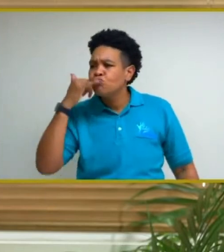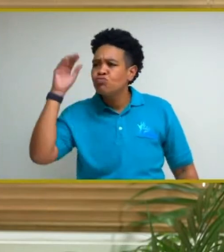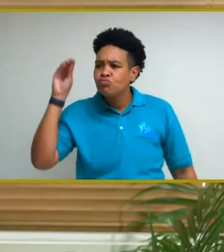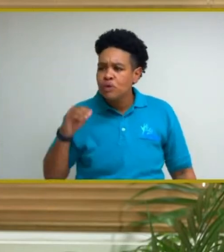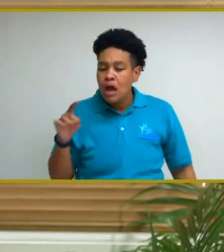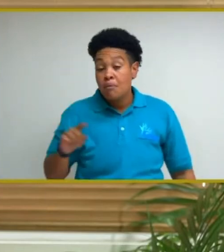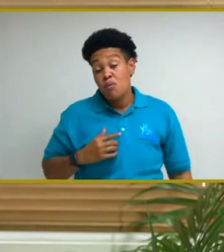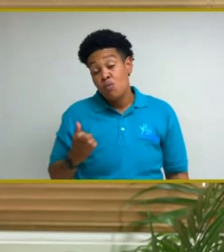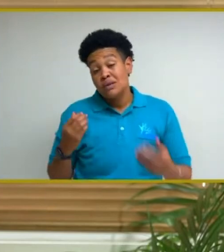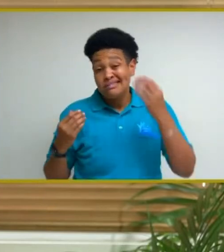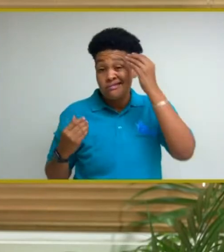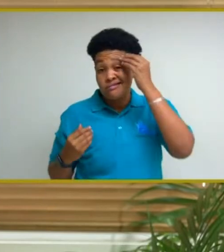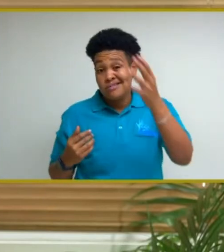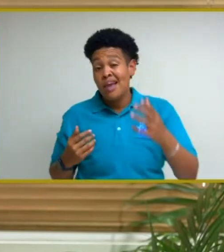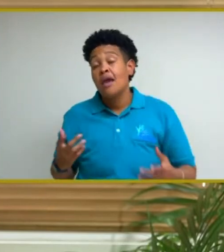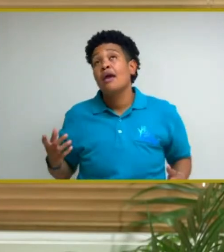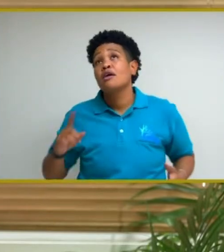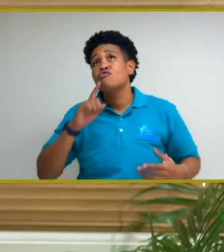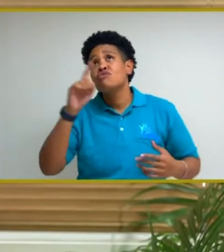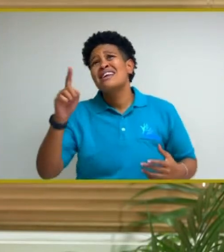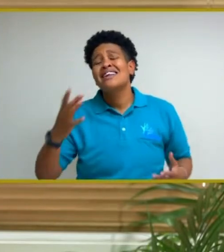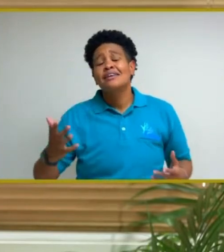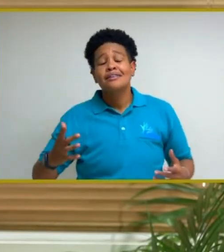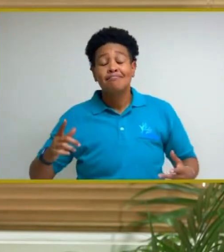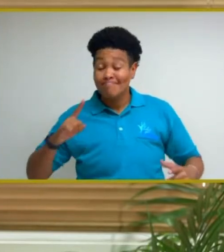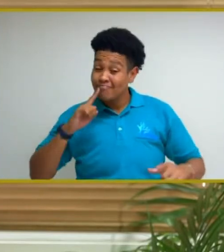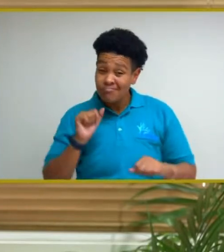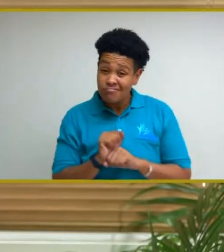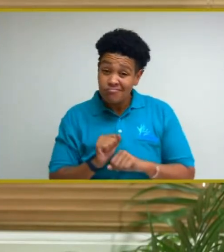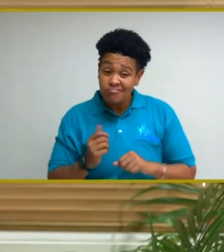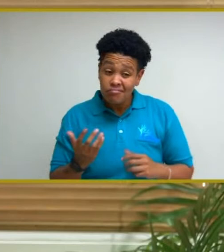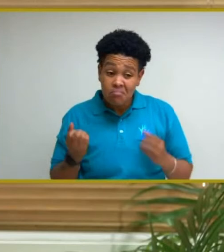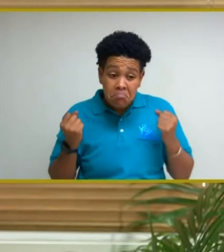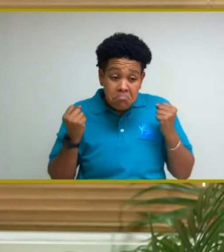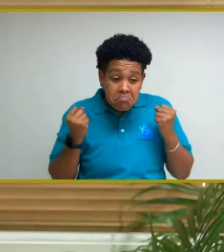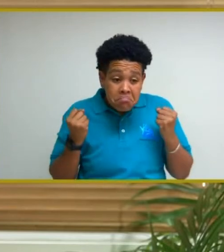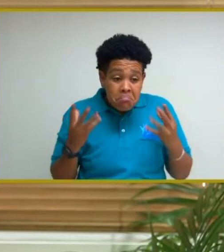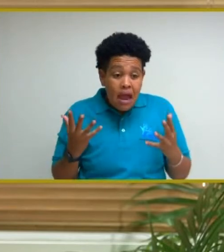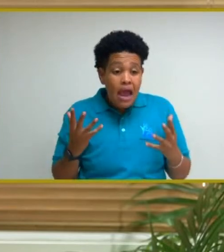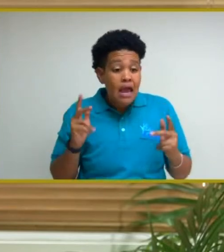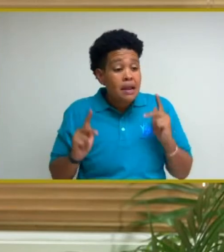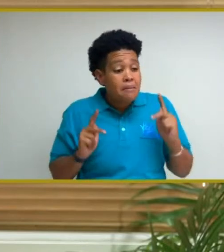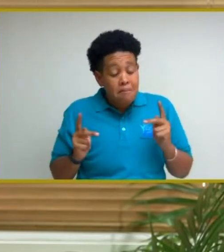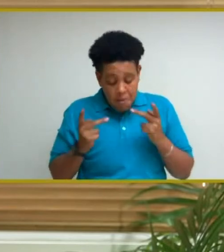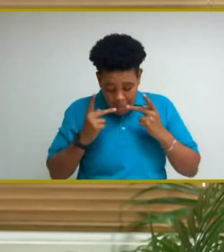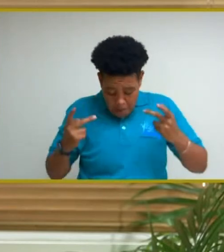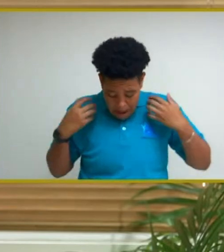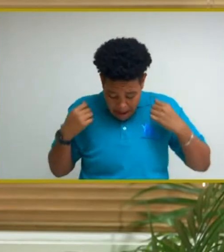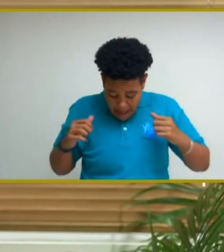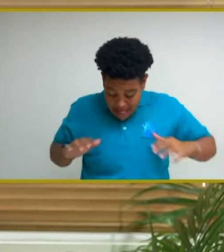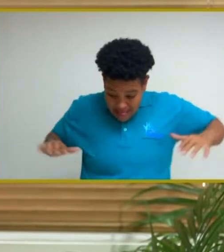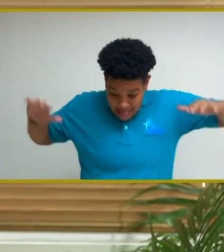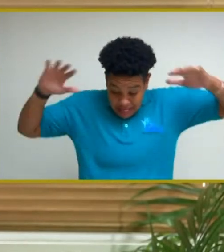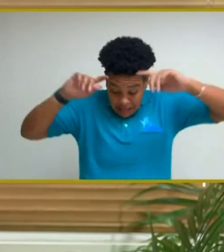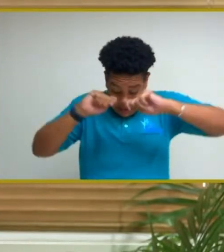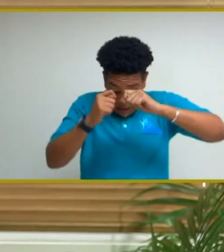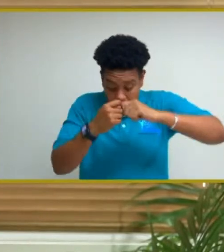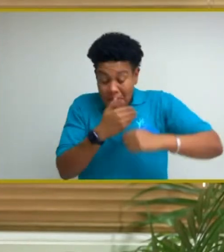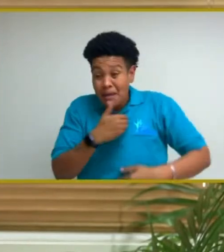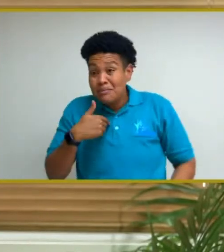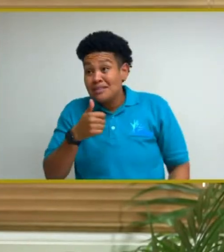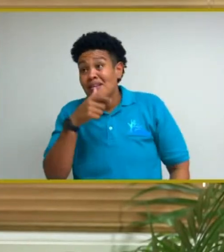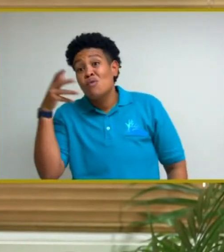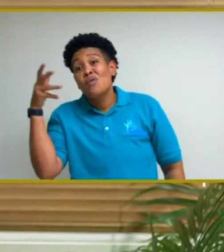want to say that there are literally hundreds of persons, public health team members who are in